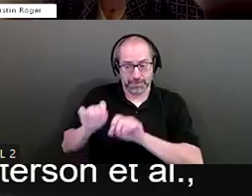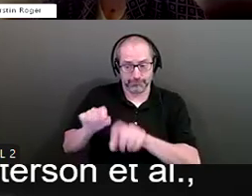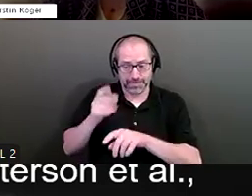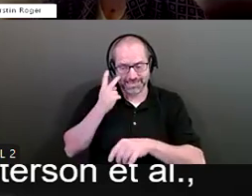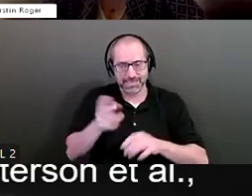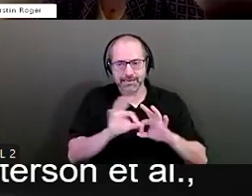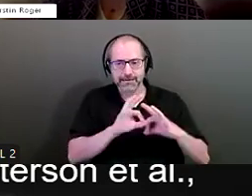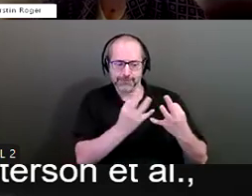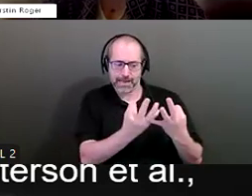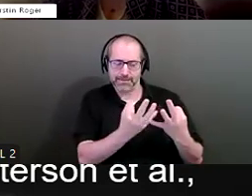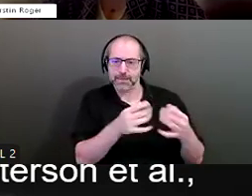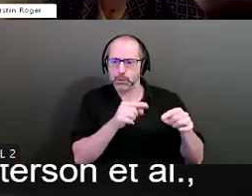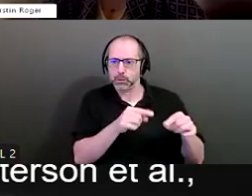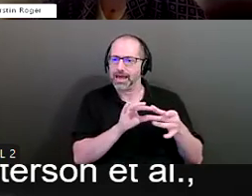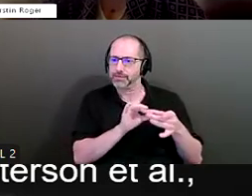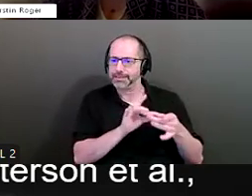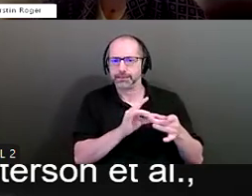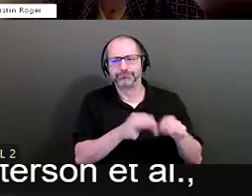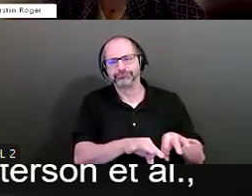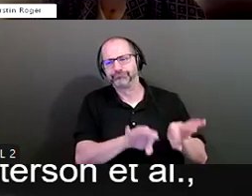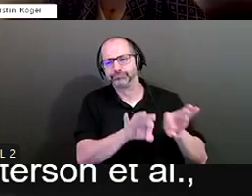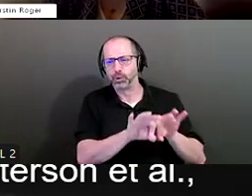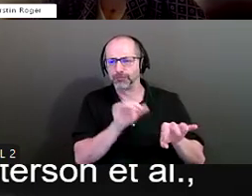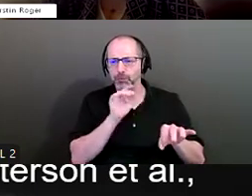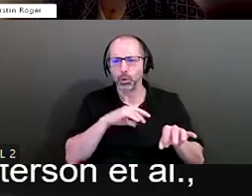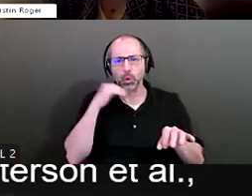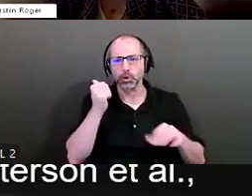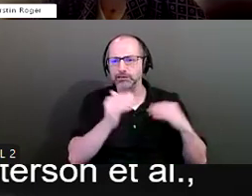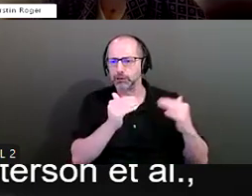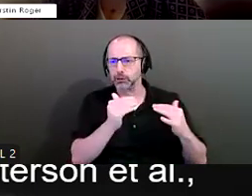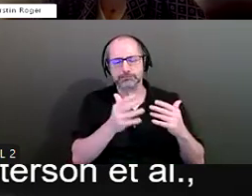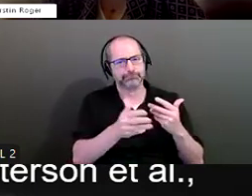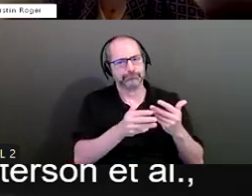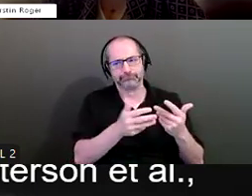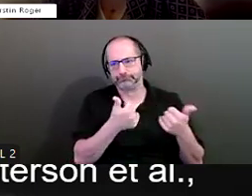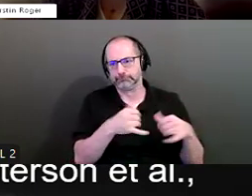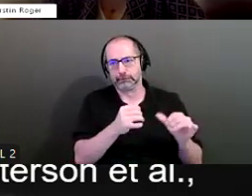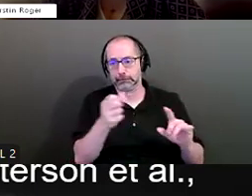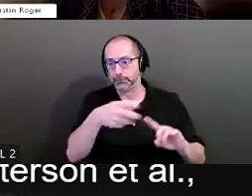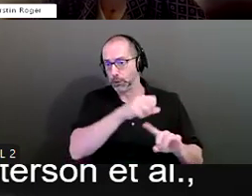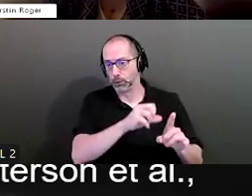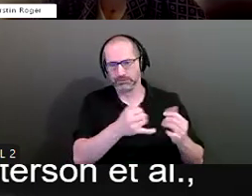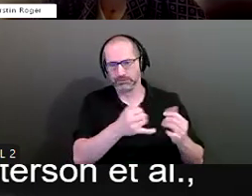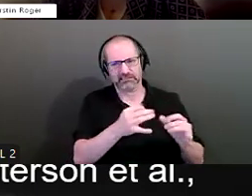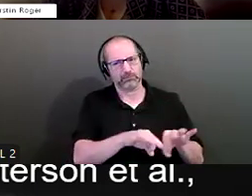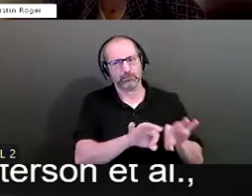paramount to older adults, even if they're abused. So having supports for perpetrators of abuse